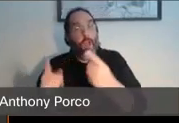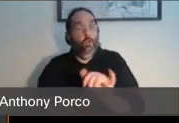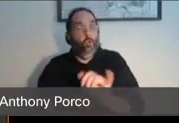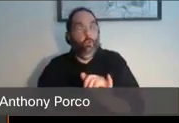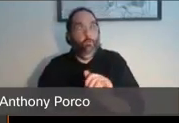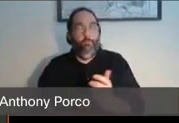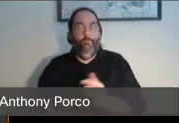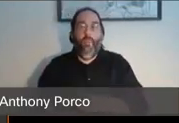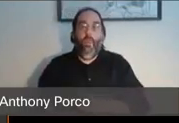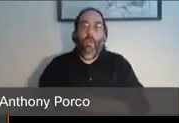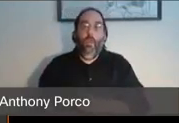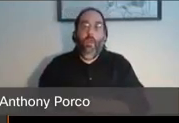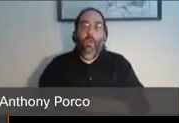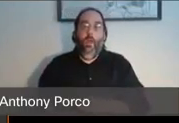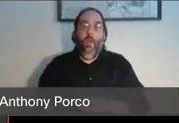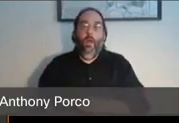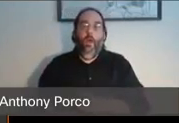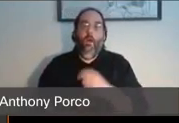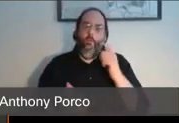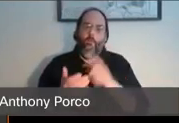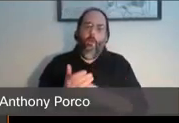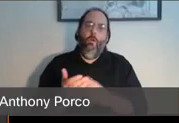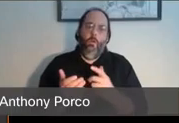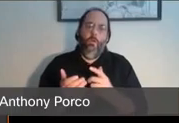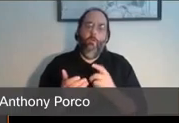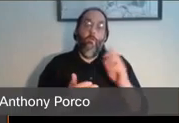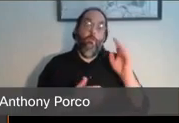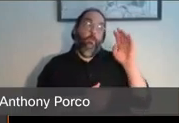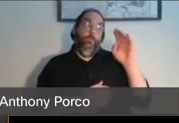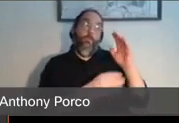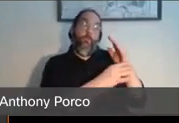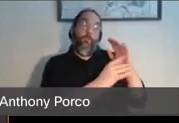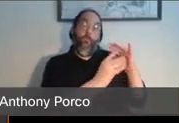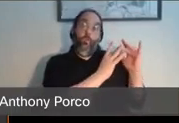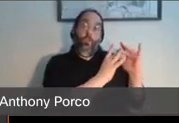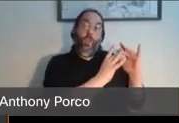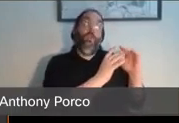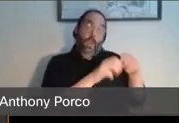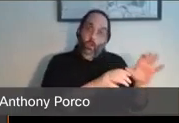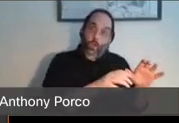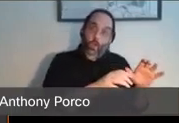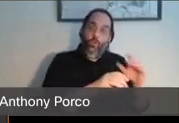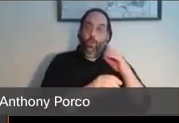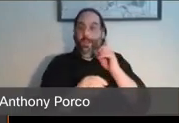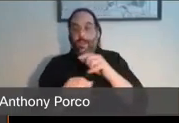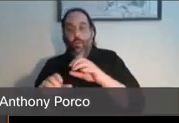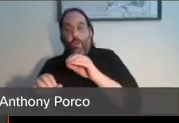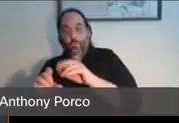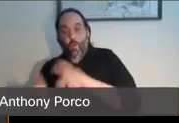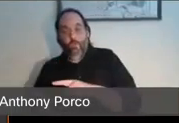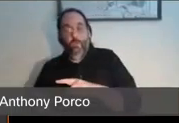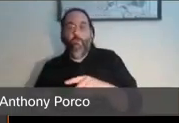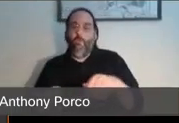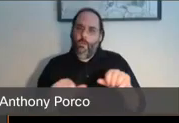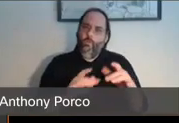a result. We found that we can do things virtually that we thought we needed to do in person. I think we have learned a lot of new